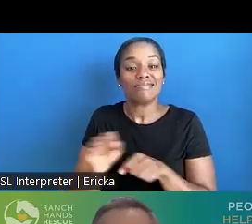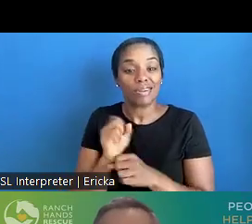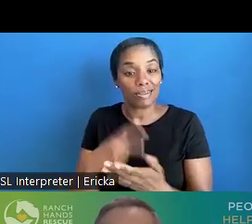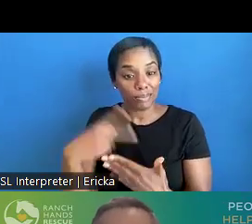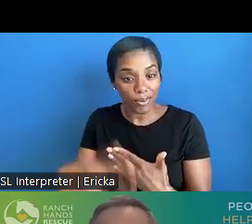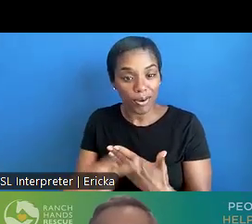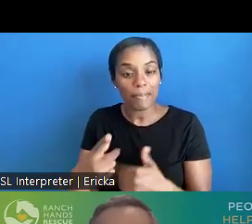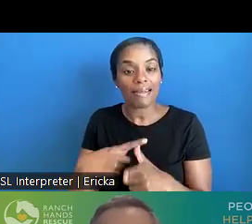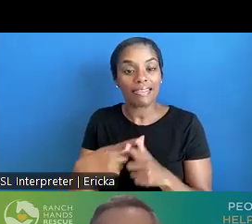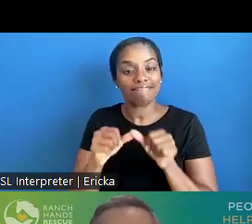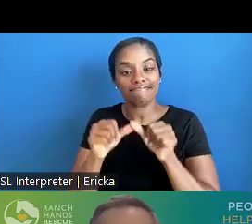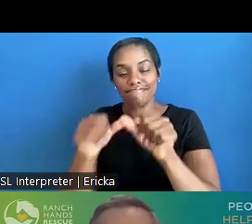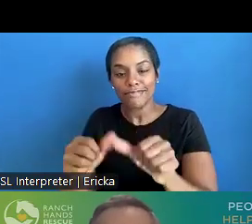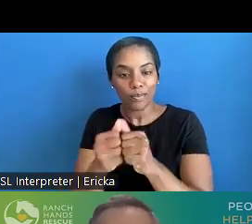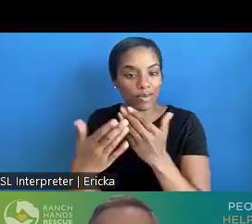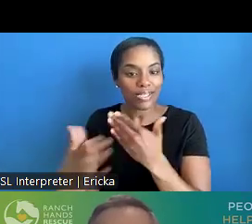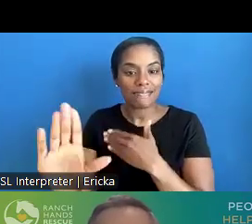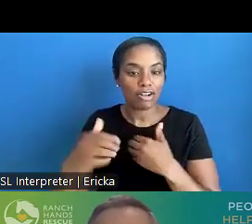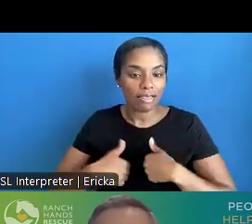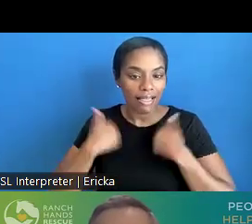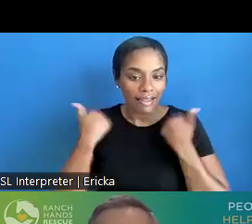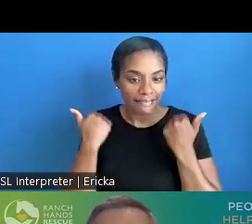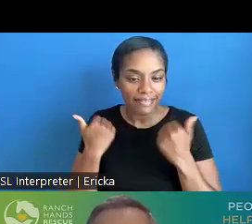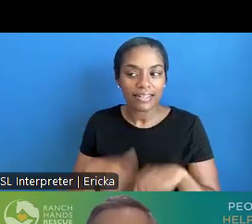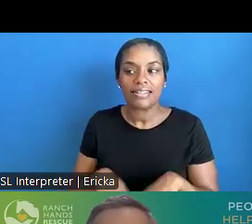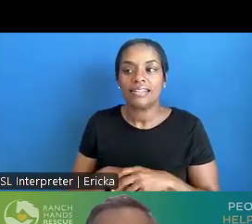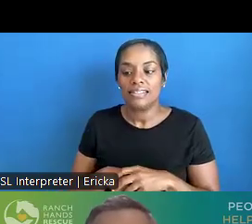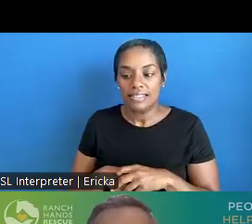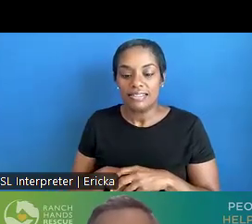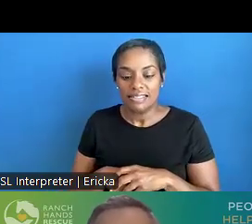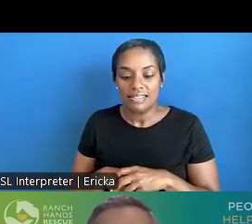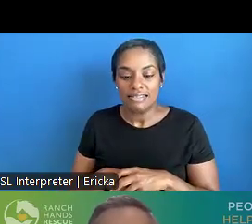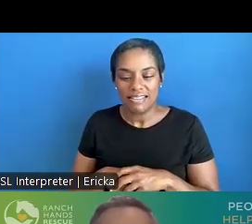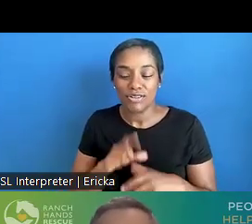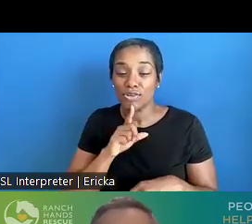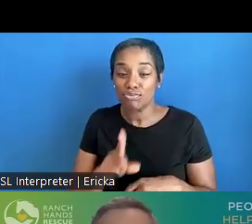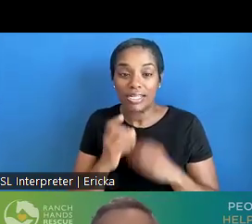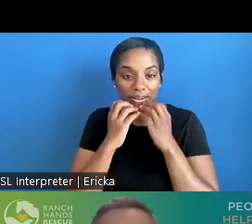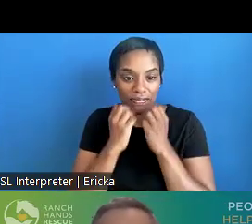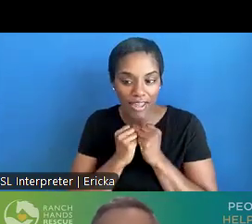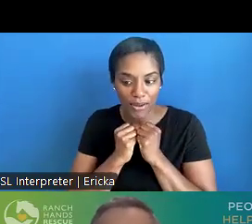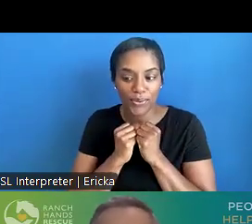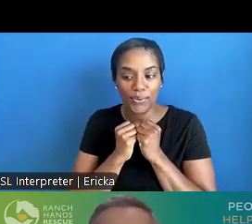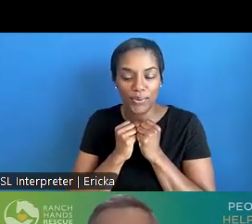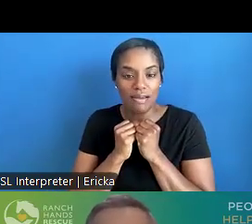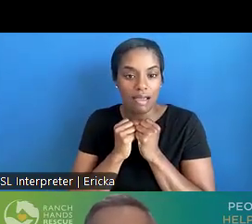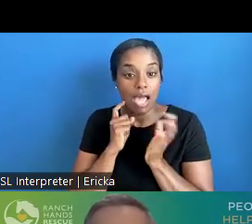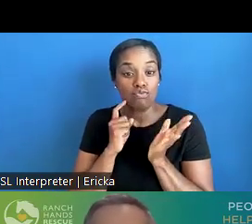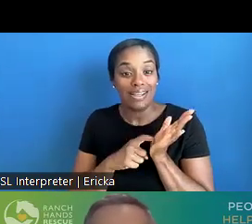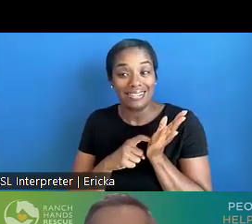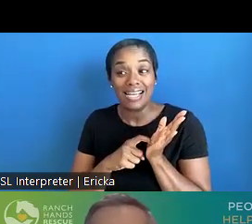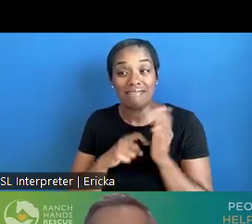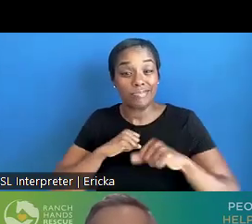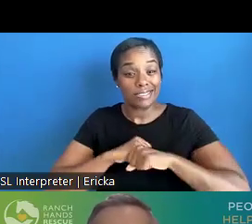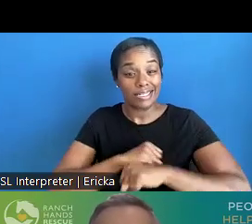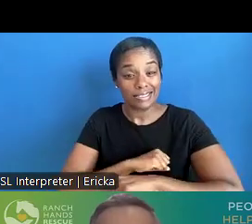moving on to the rest of their life. And so I think there's a real value in all of us recognizing that protecting staff and